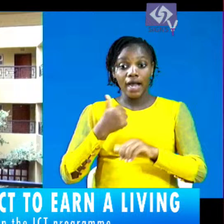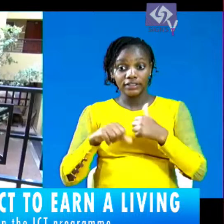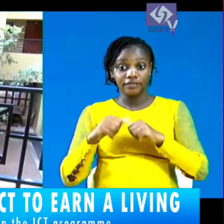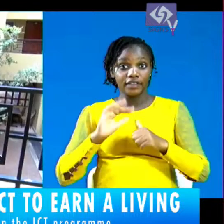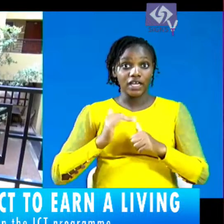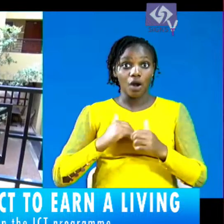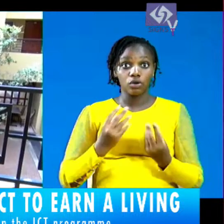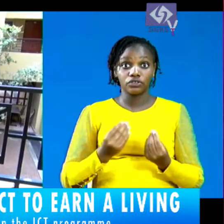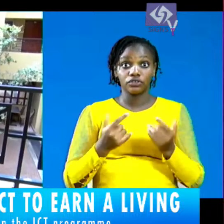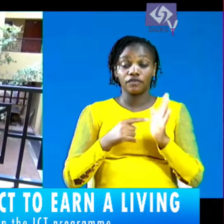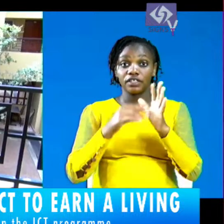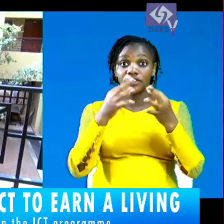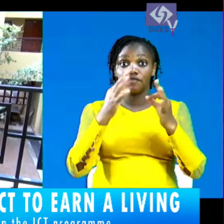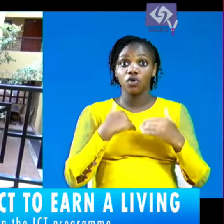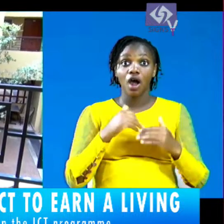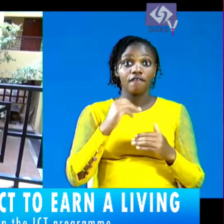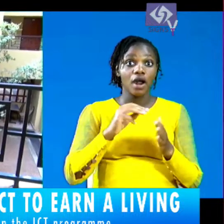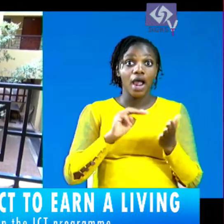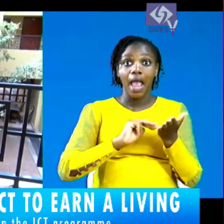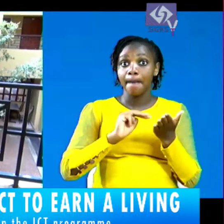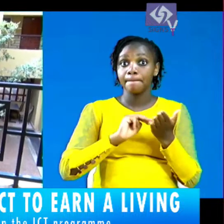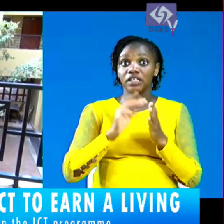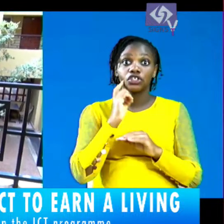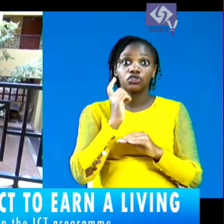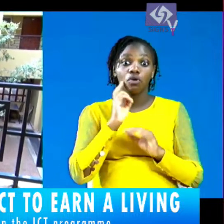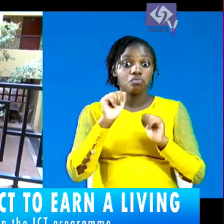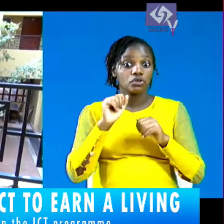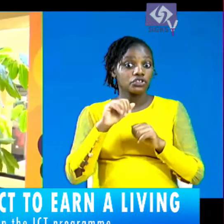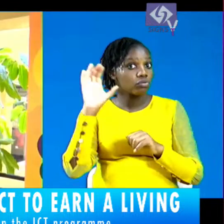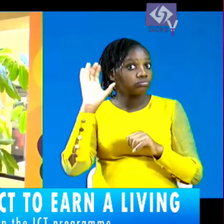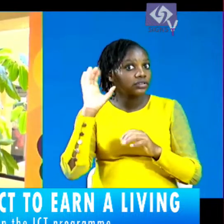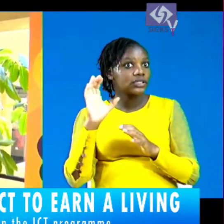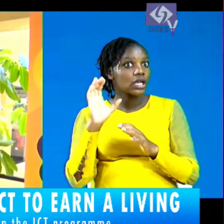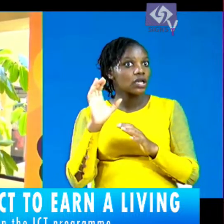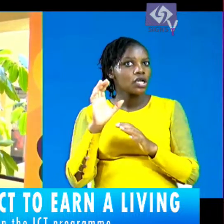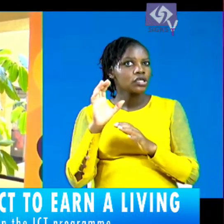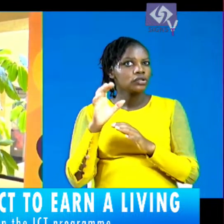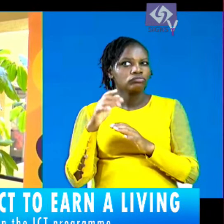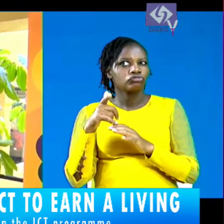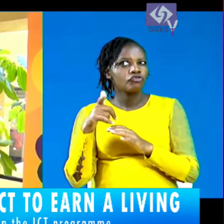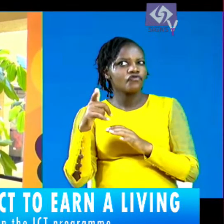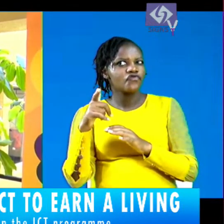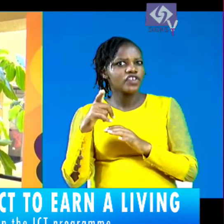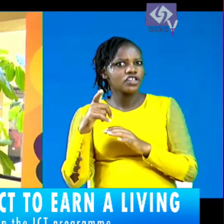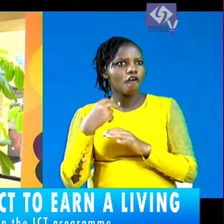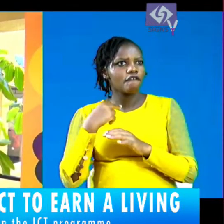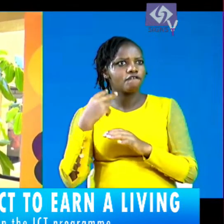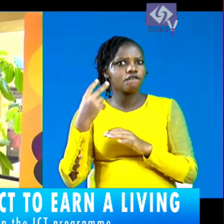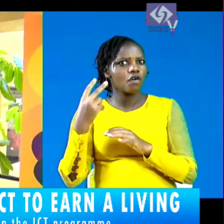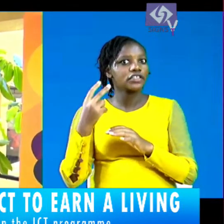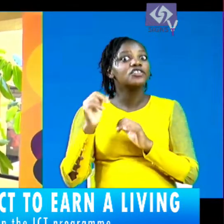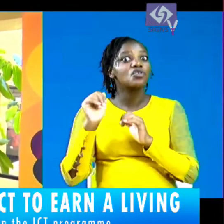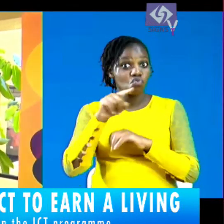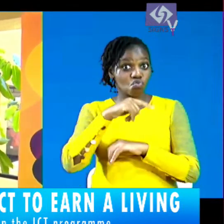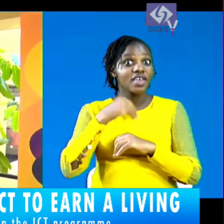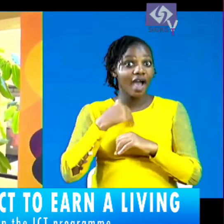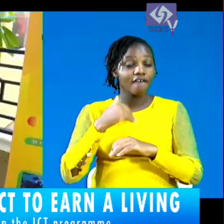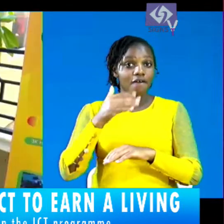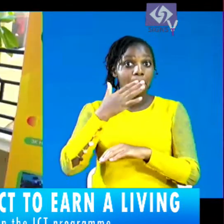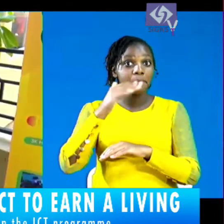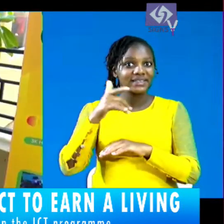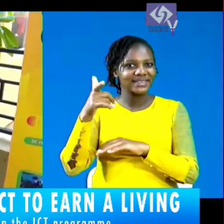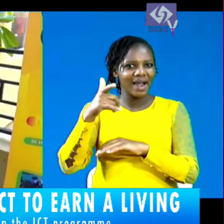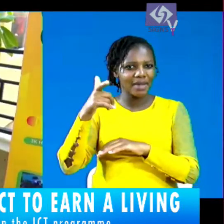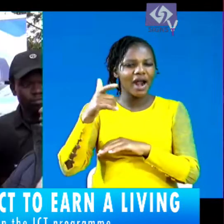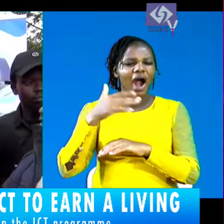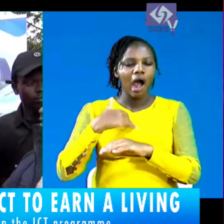if you have an M-Pesa shop and you'd like to listen to the audio of an incident that happened at your shop, we have the smart hybrid cameras